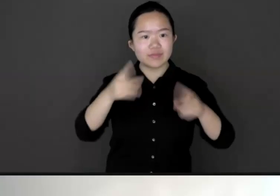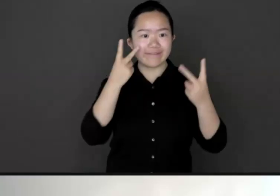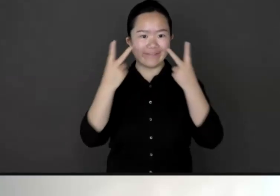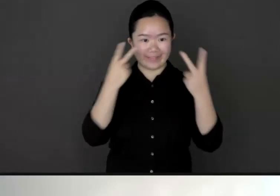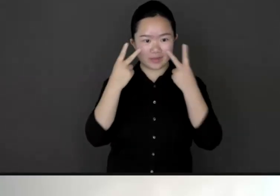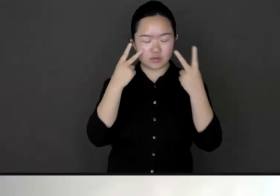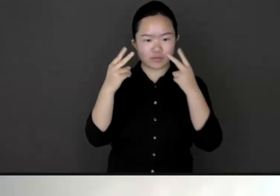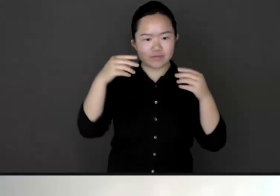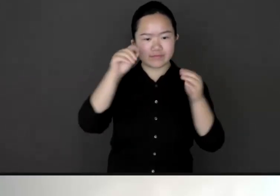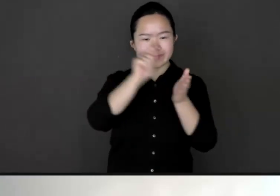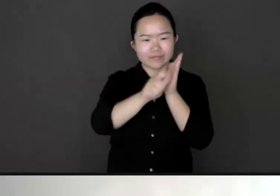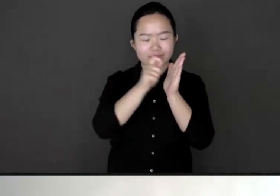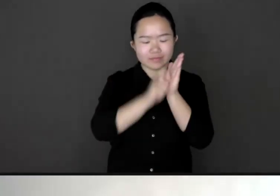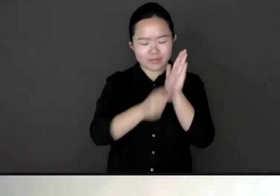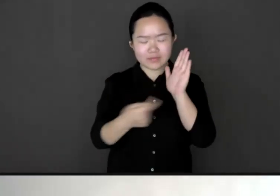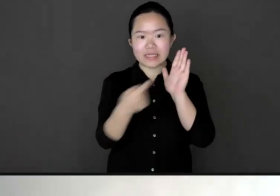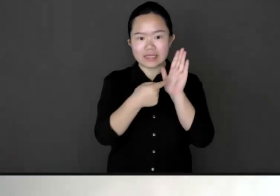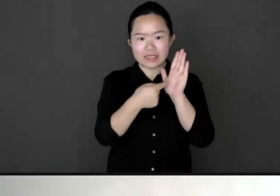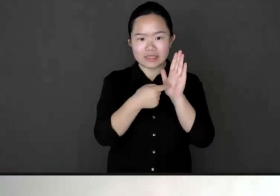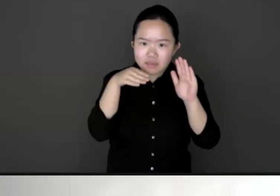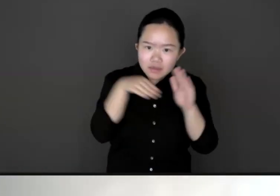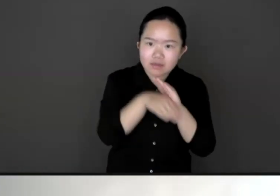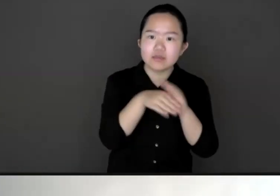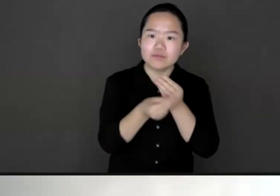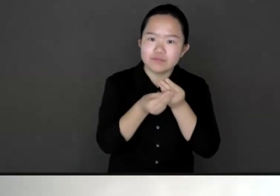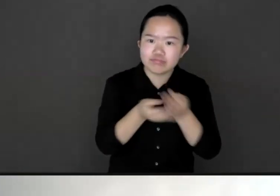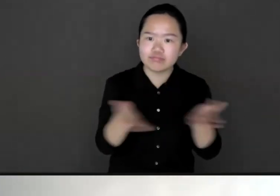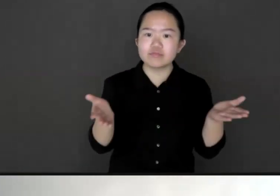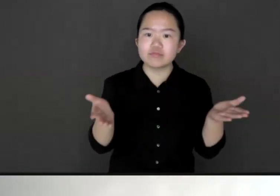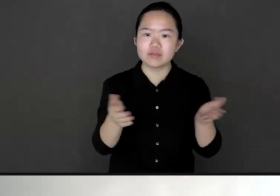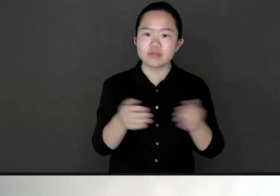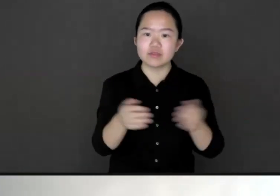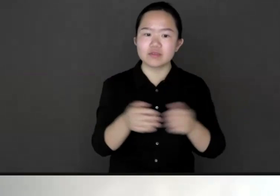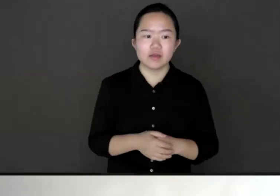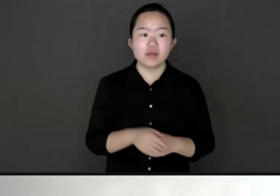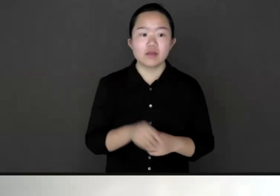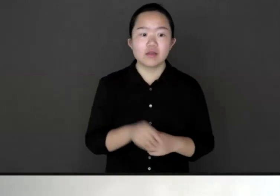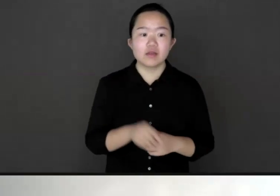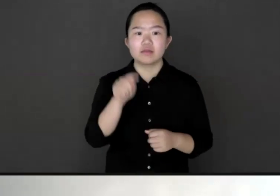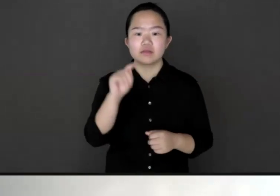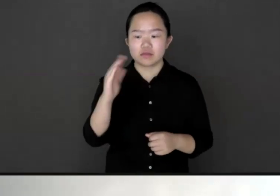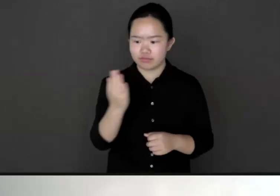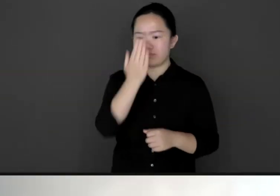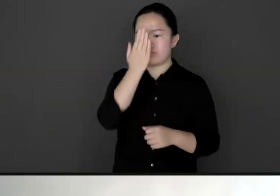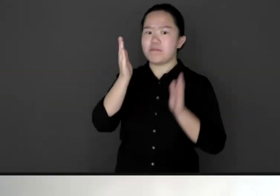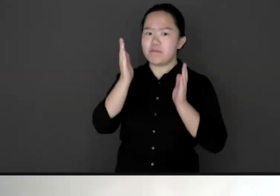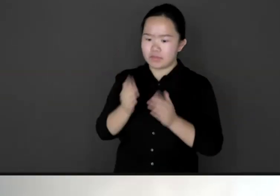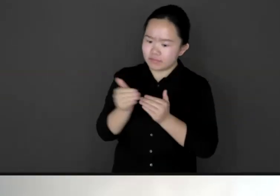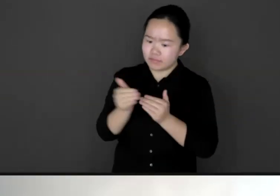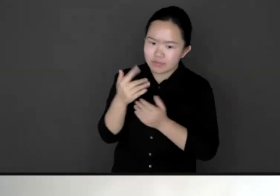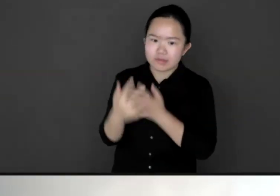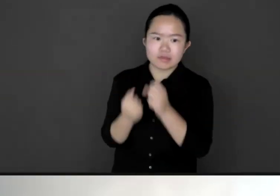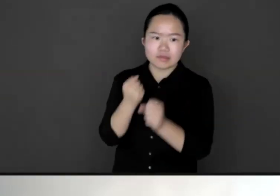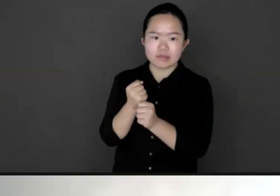author, and that's where I think we've made most headway in recent years. I don't want to go into a long rambling answer, Susanna, but